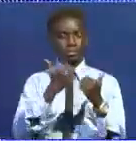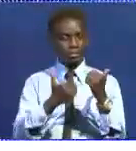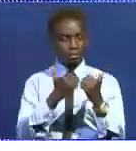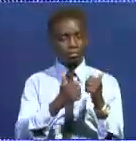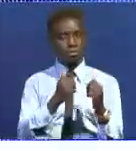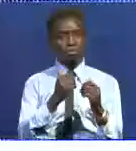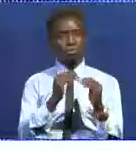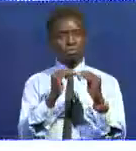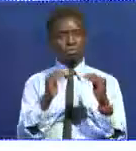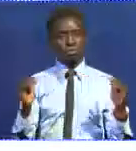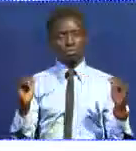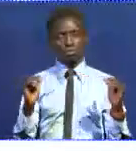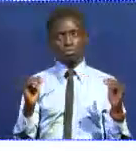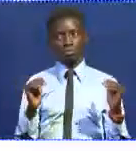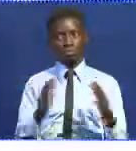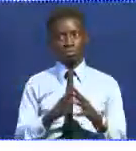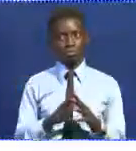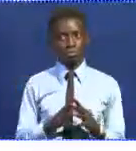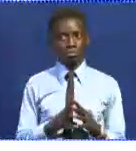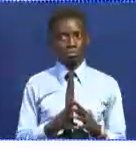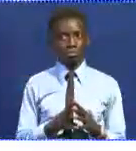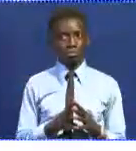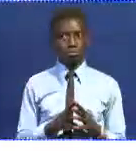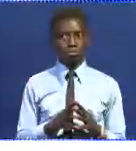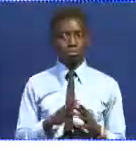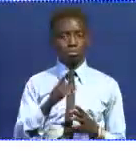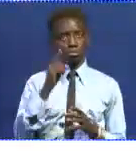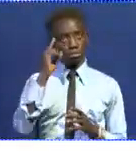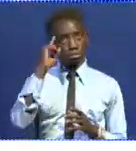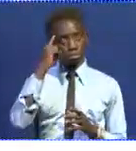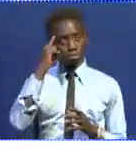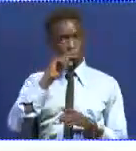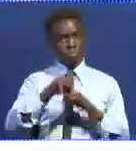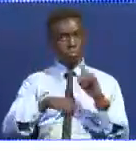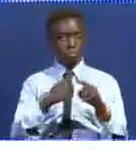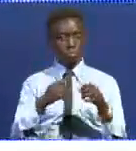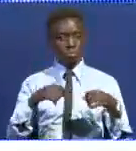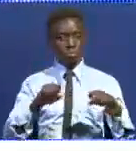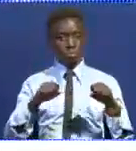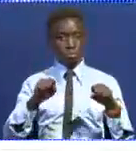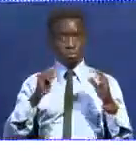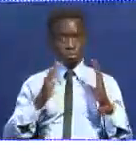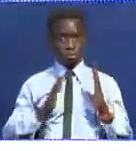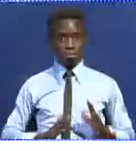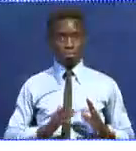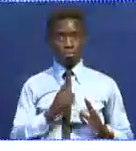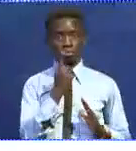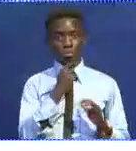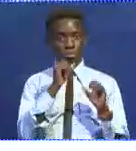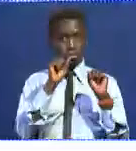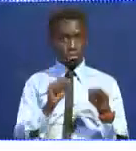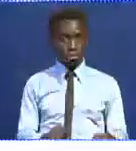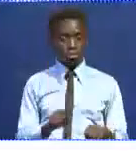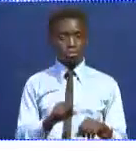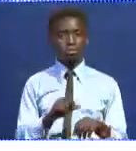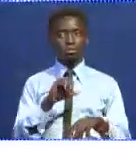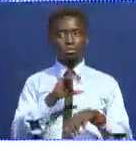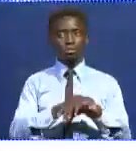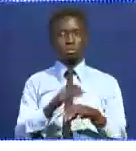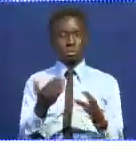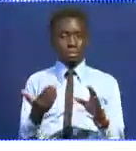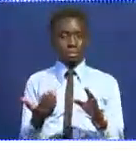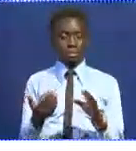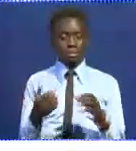of Kenyan society. Think about a border border rider who can now conveniently secure a cover for